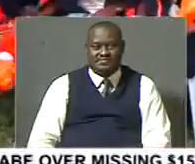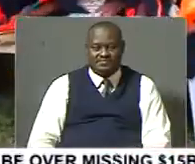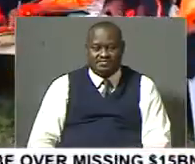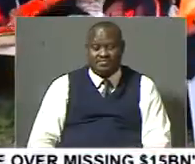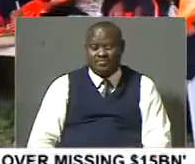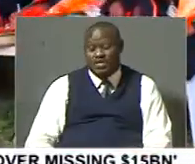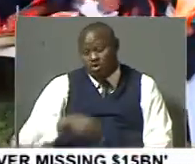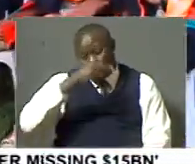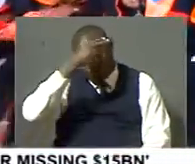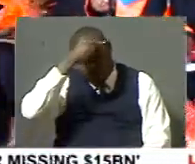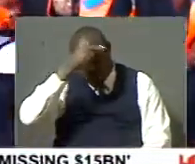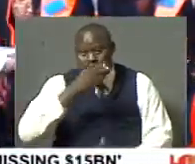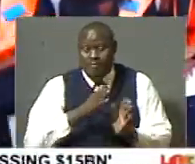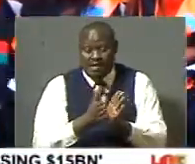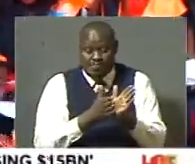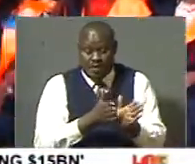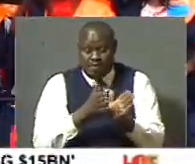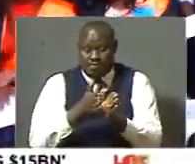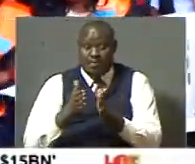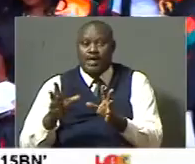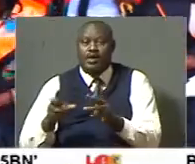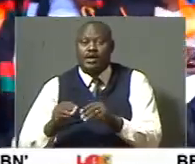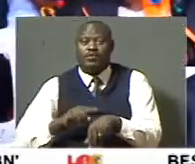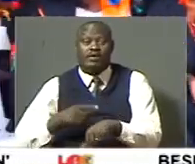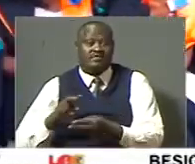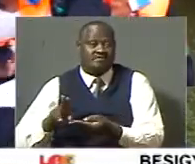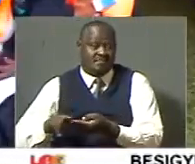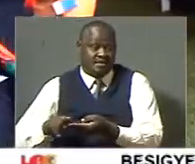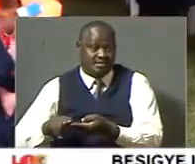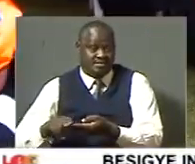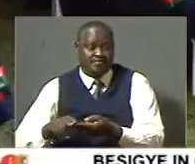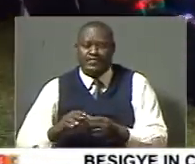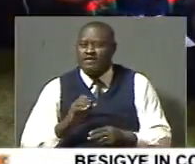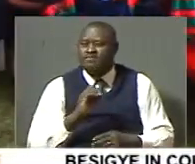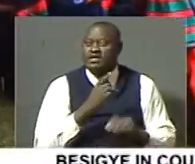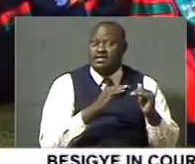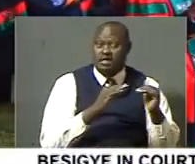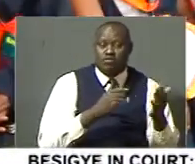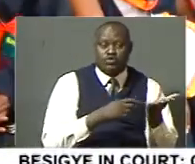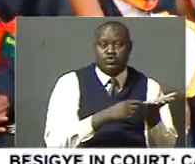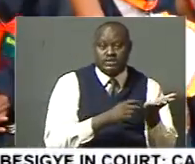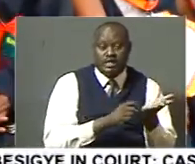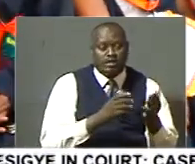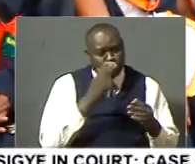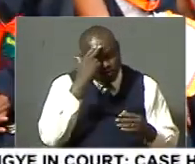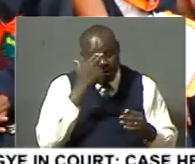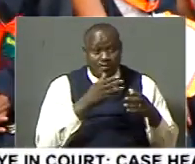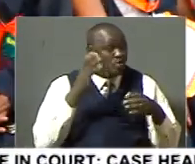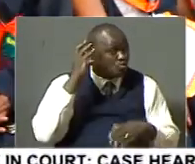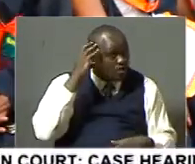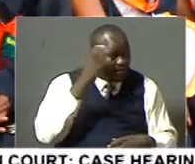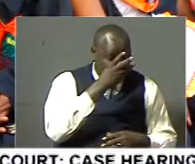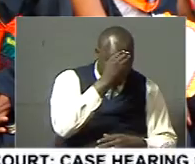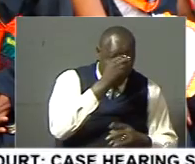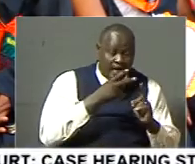The graduation will run in phases and will end this Friday. The first phase on Tuesday saw students from the College of Education